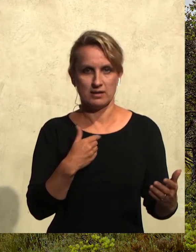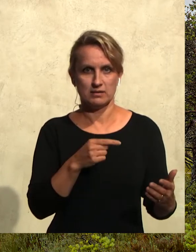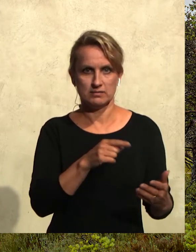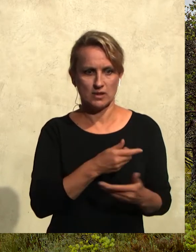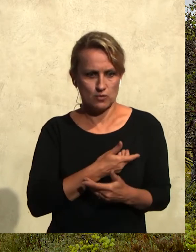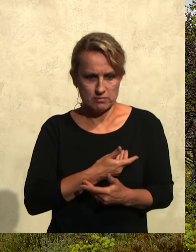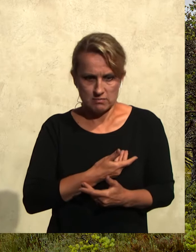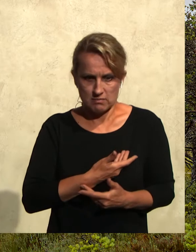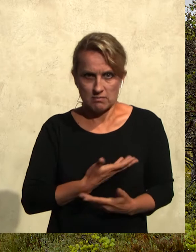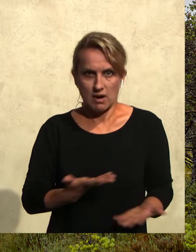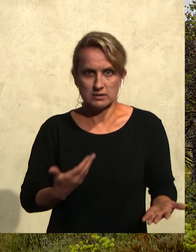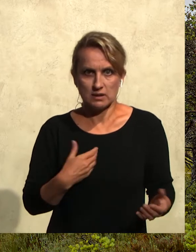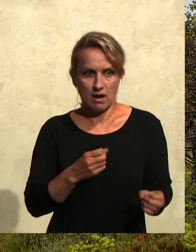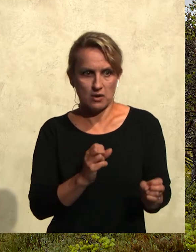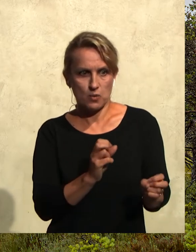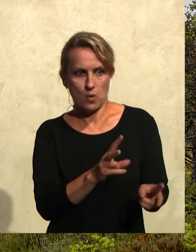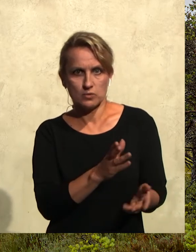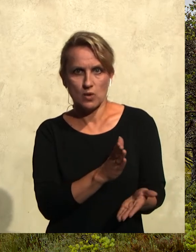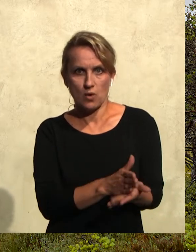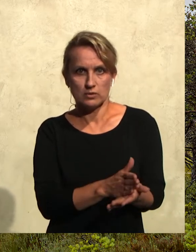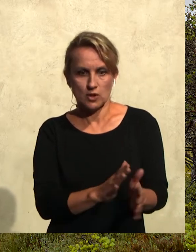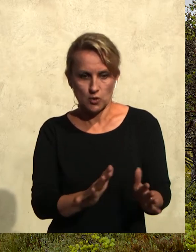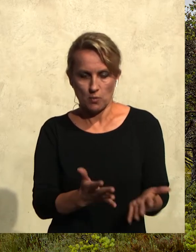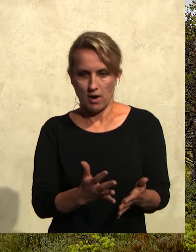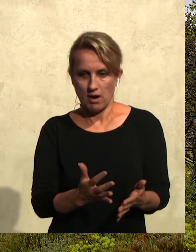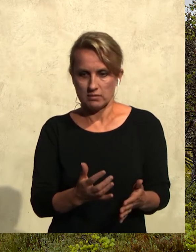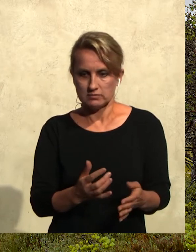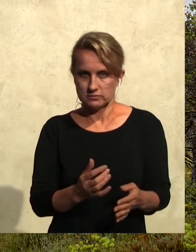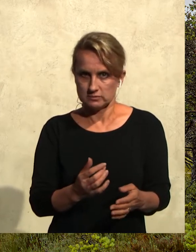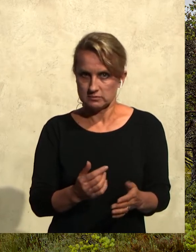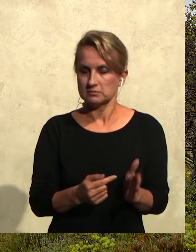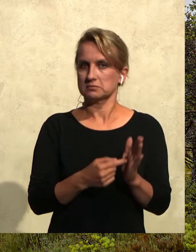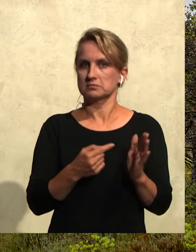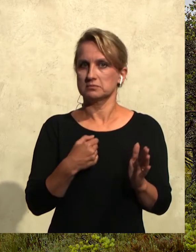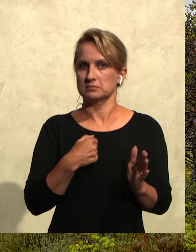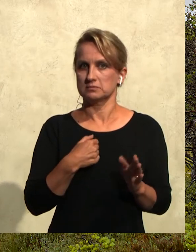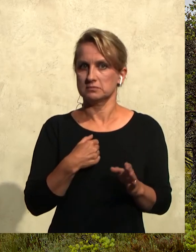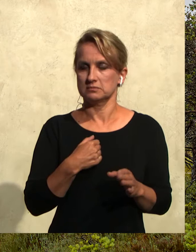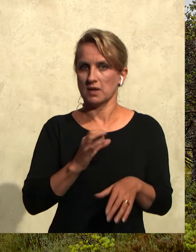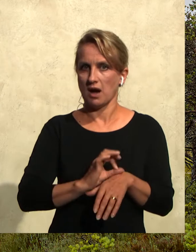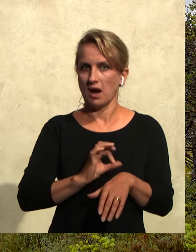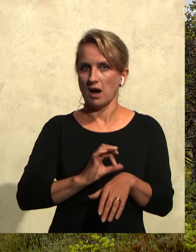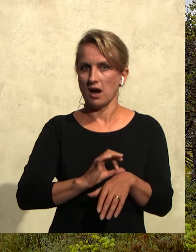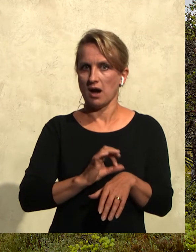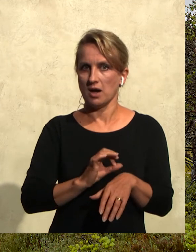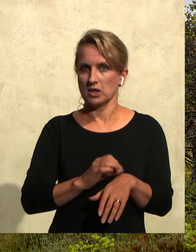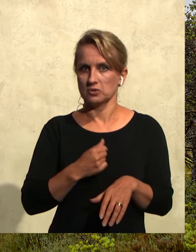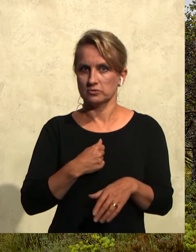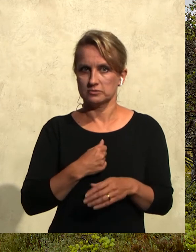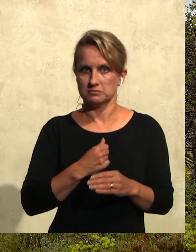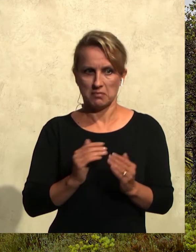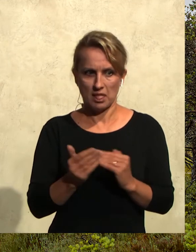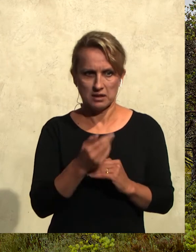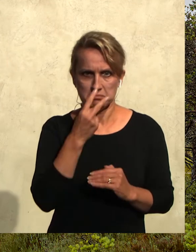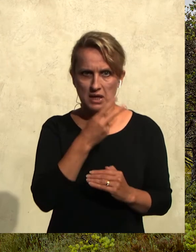of illness can even result in death. The impact on affected